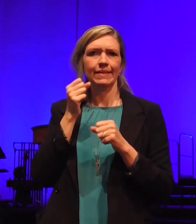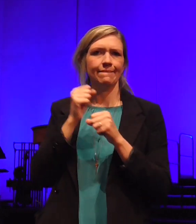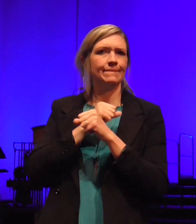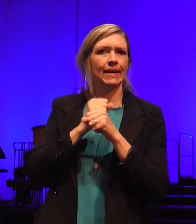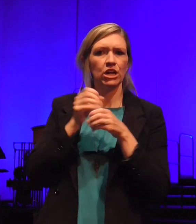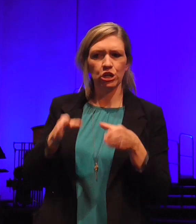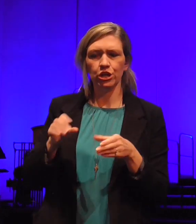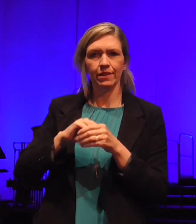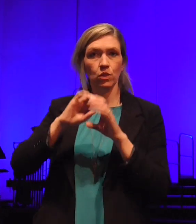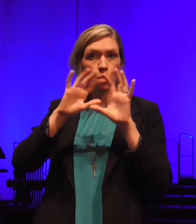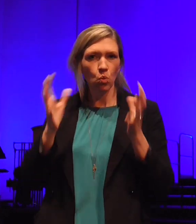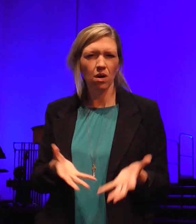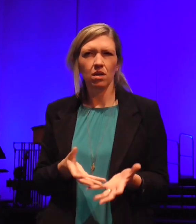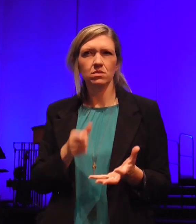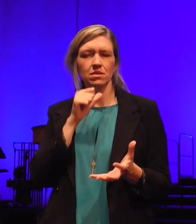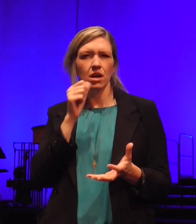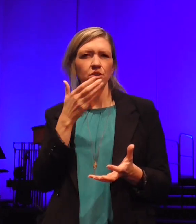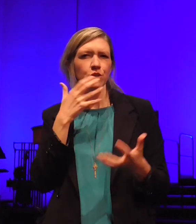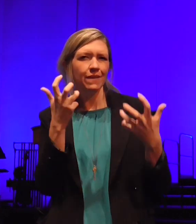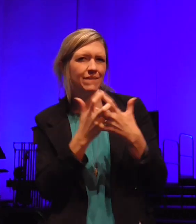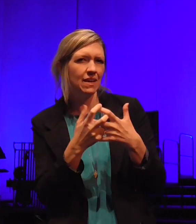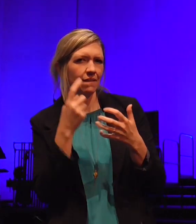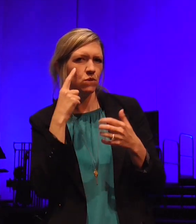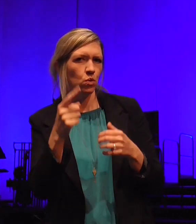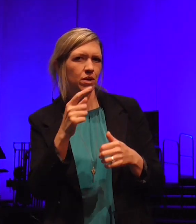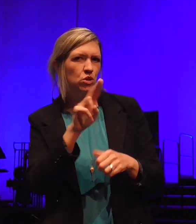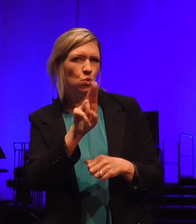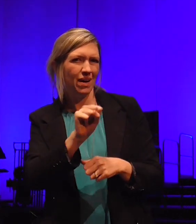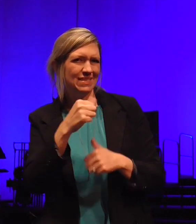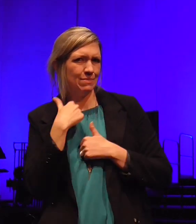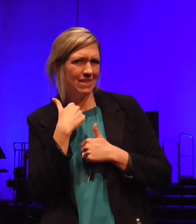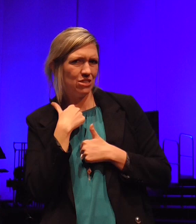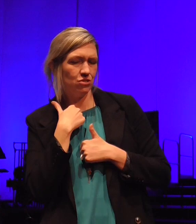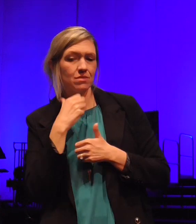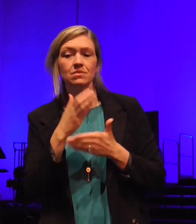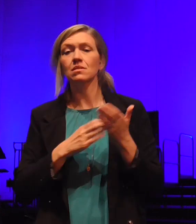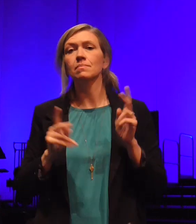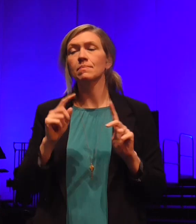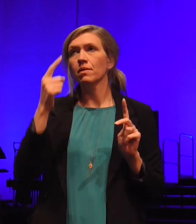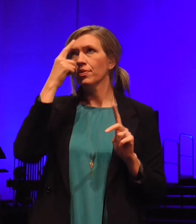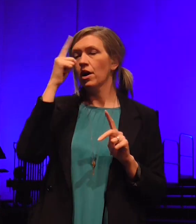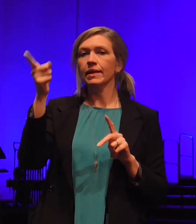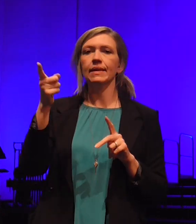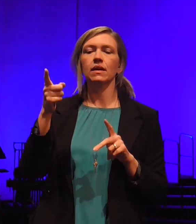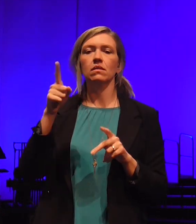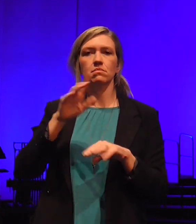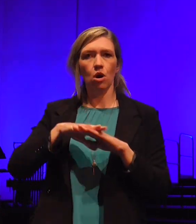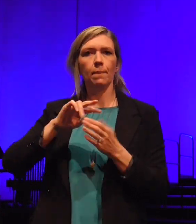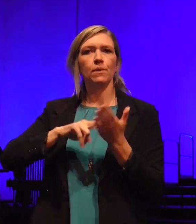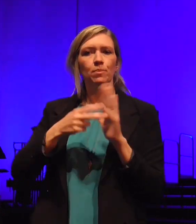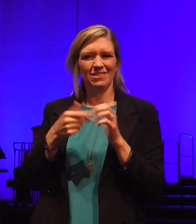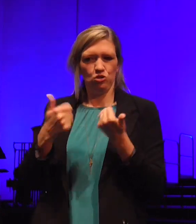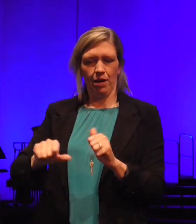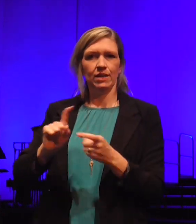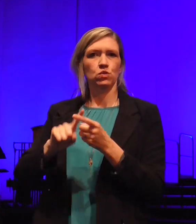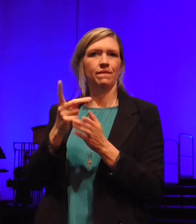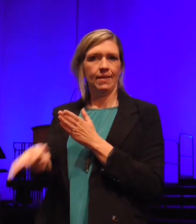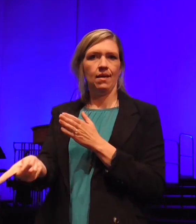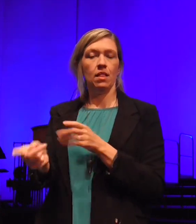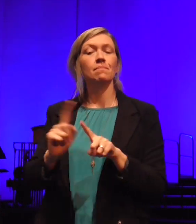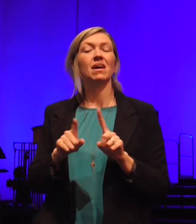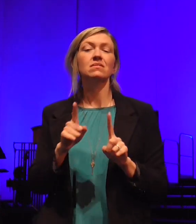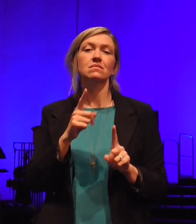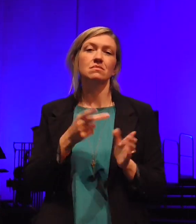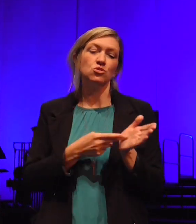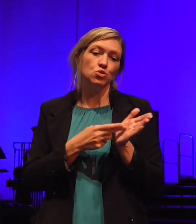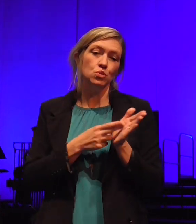in the world wasn't a good fit, apparently, for the United States military. Some people believe that he was failing on purpose, but the